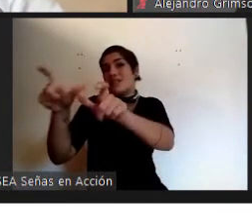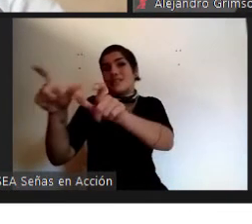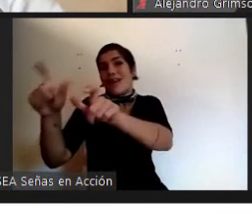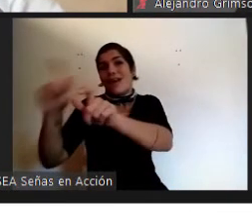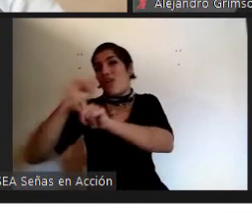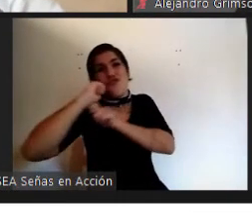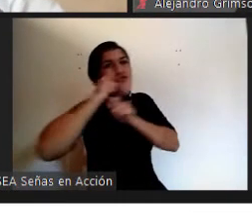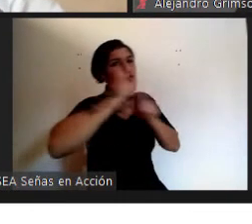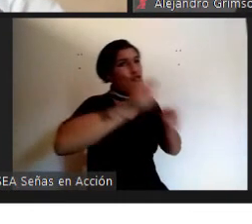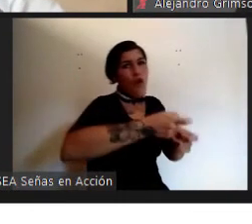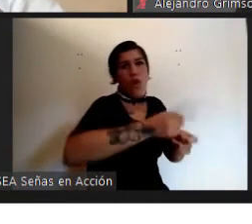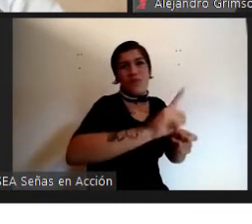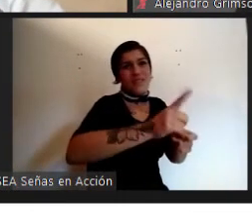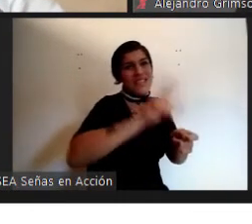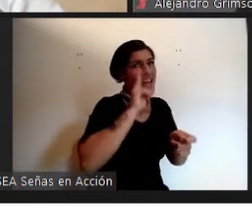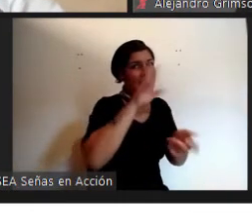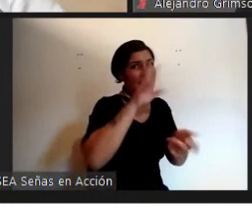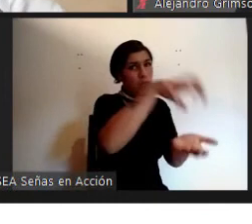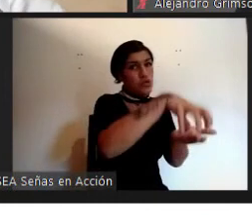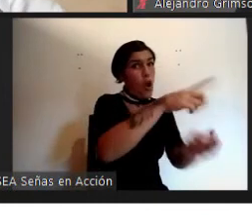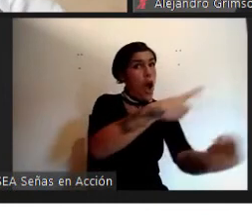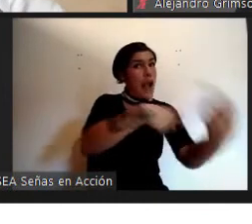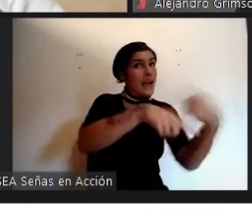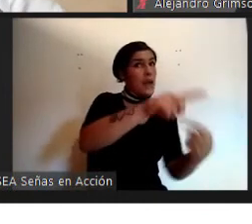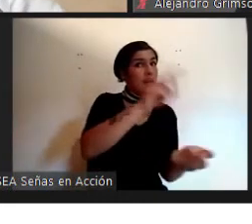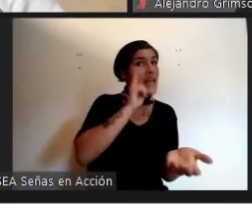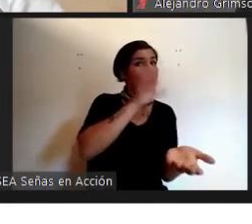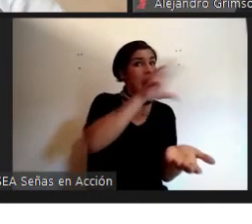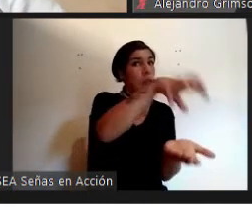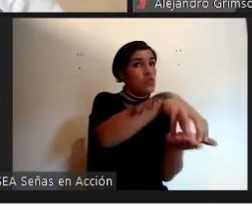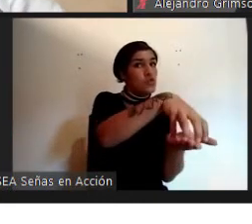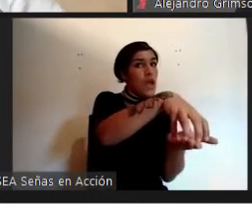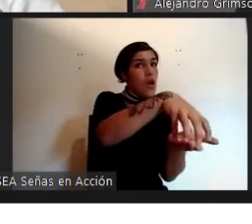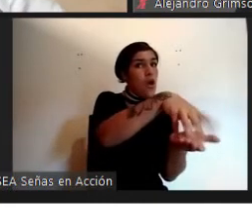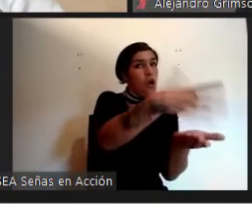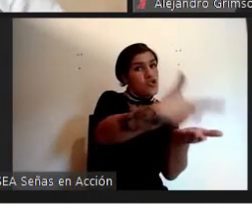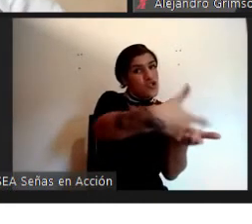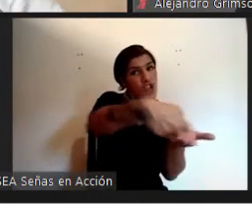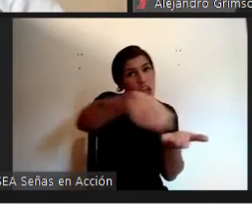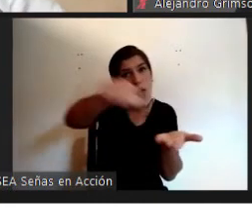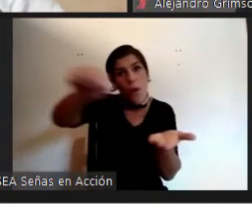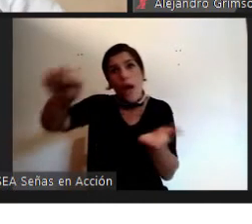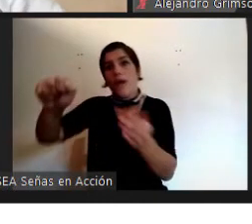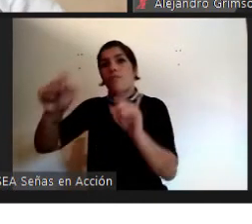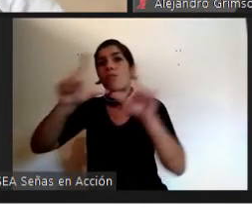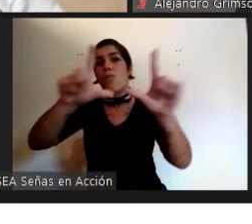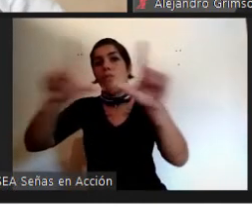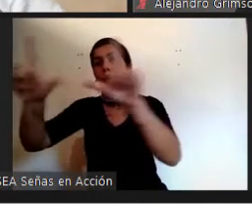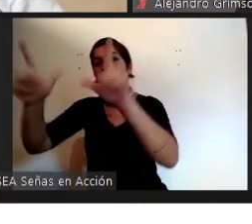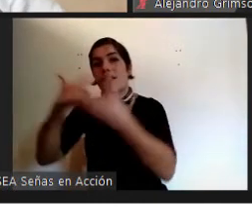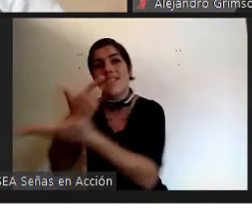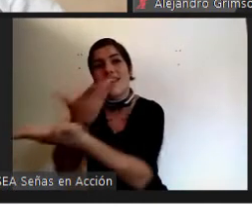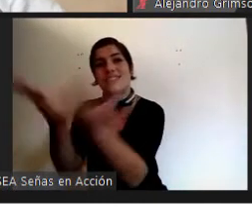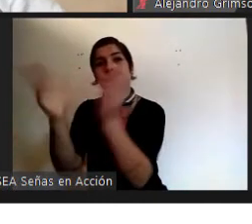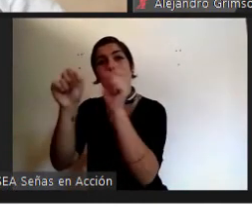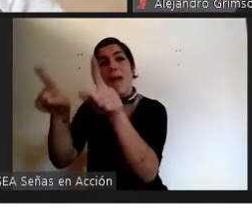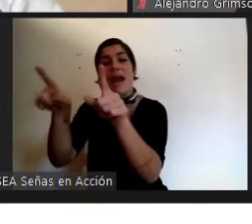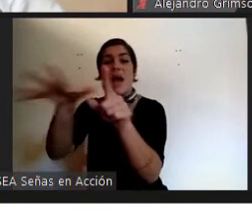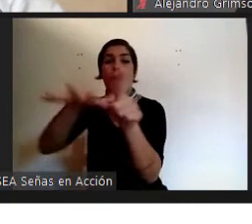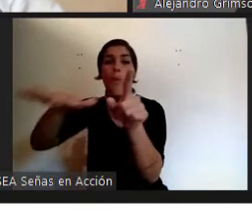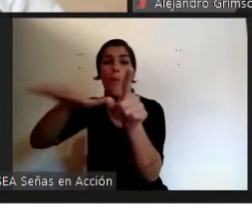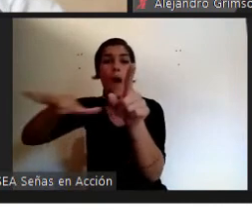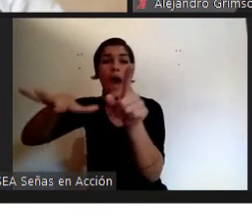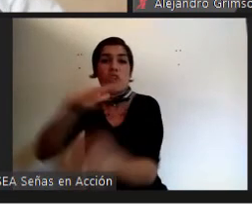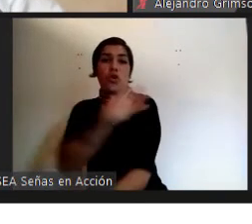accumulations. We have very major cases in Brazil and the periphery, what we refer to as the periphery.